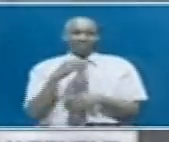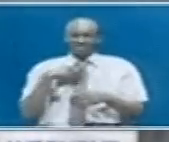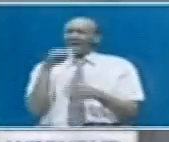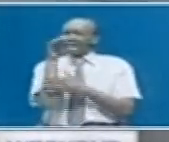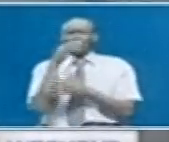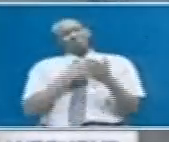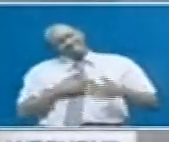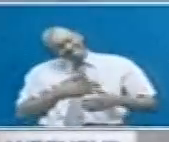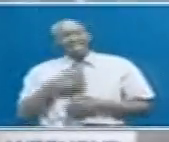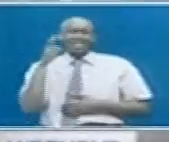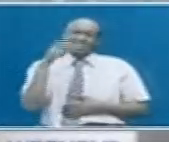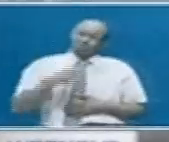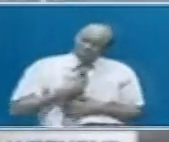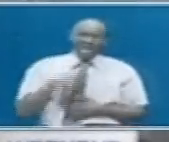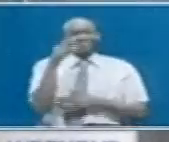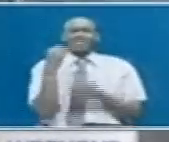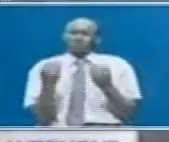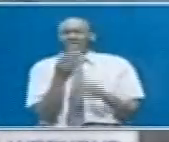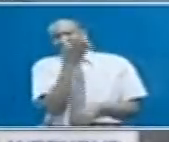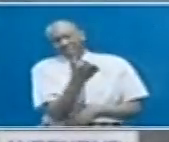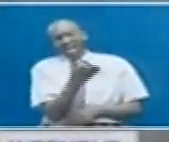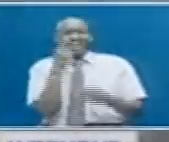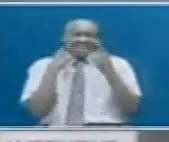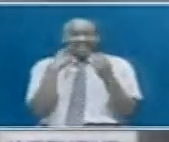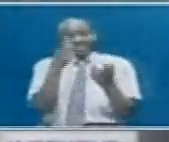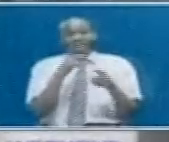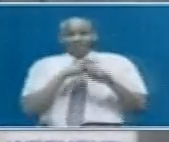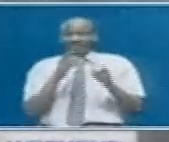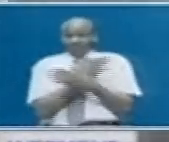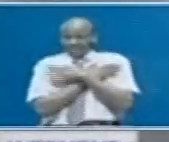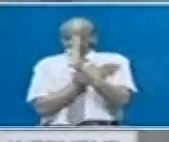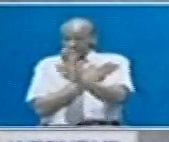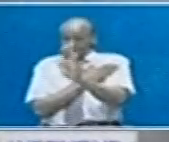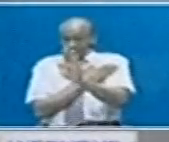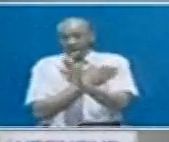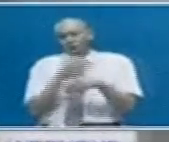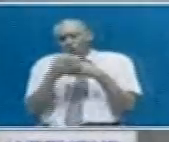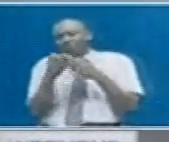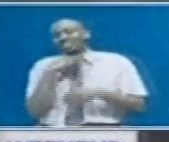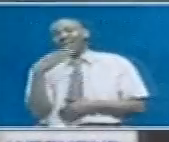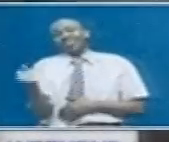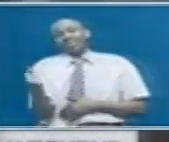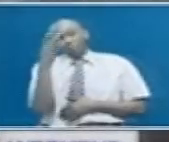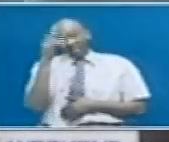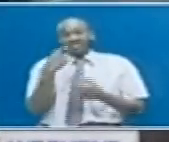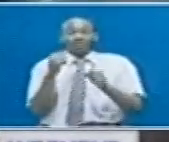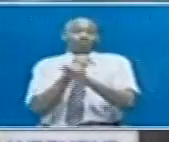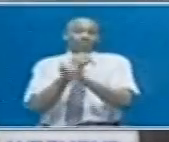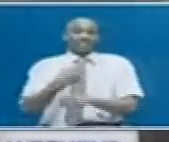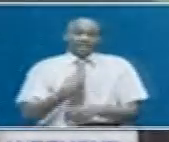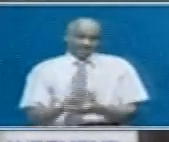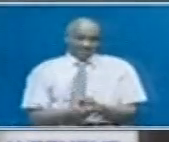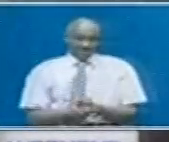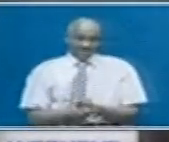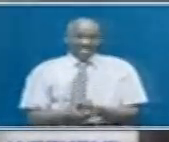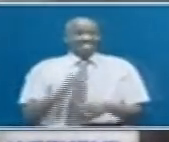hearing, crying out for her children, while her friend was already on the ground inhaling her last breaths. Niliona hata